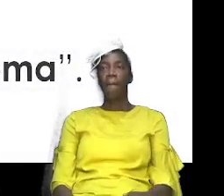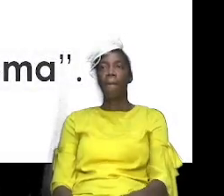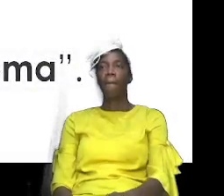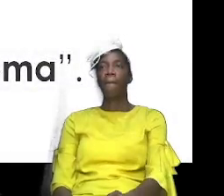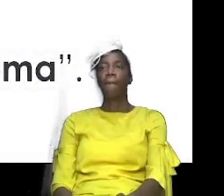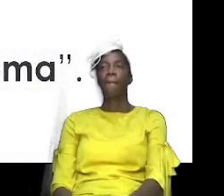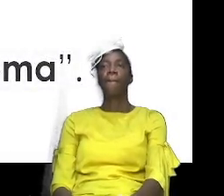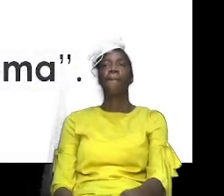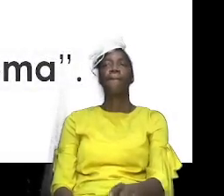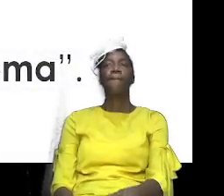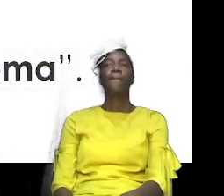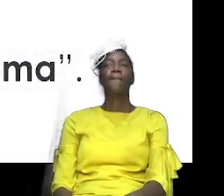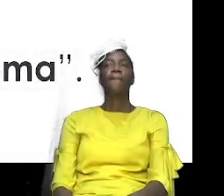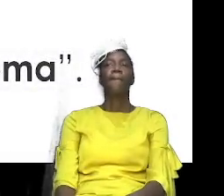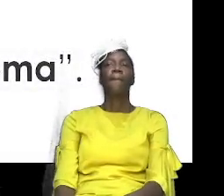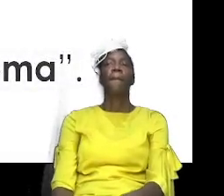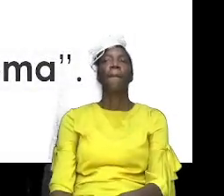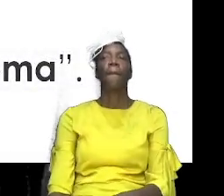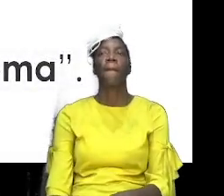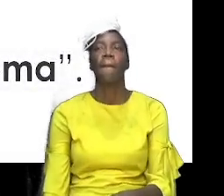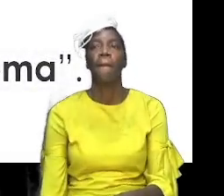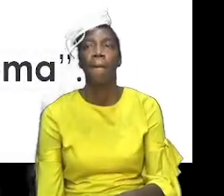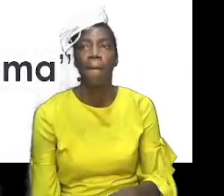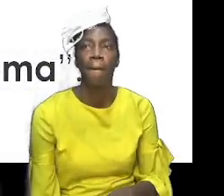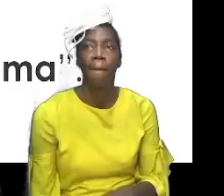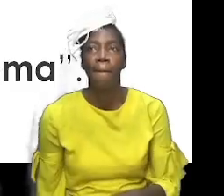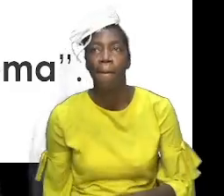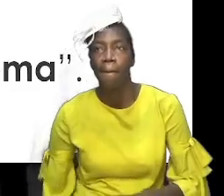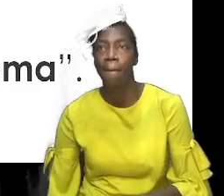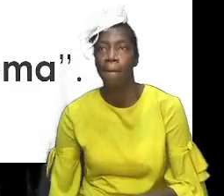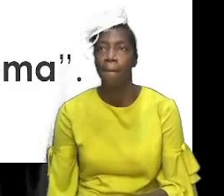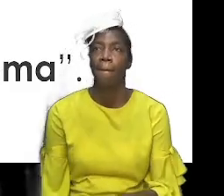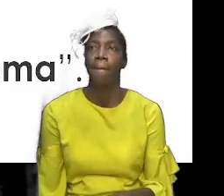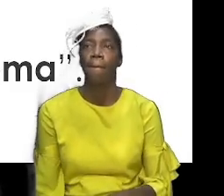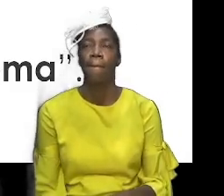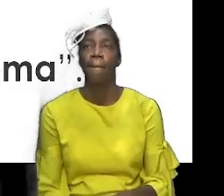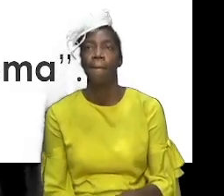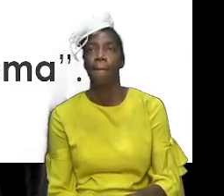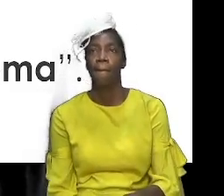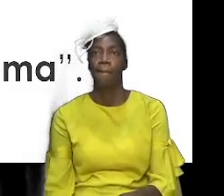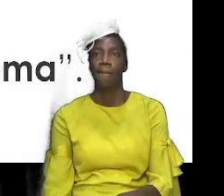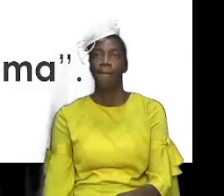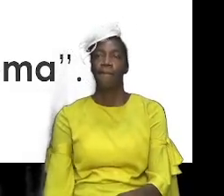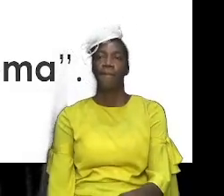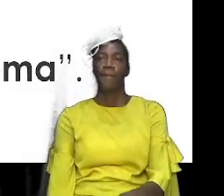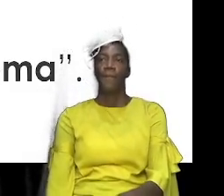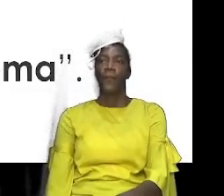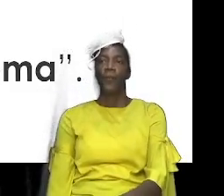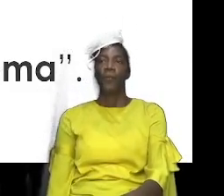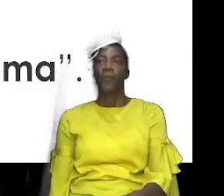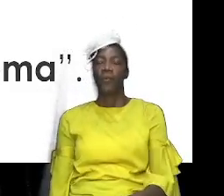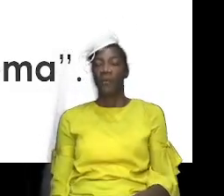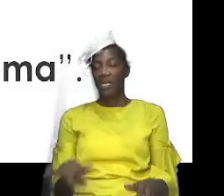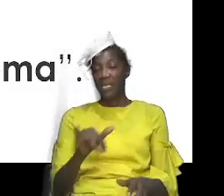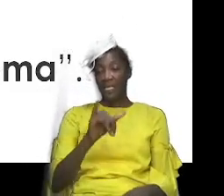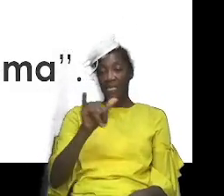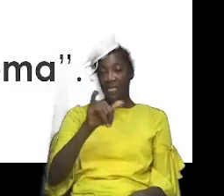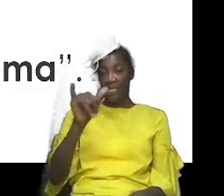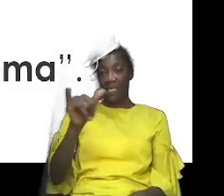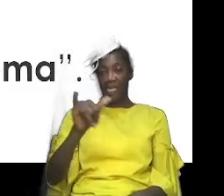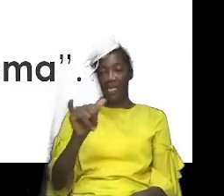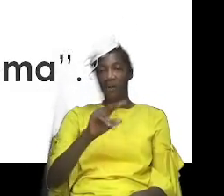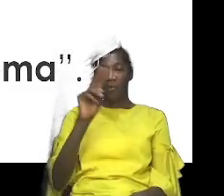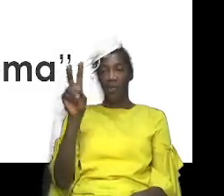as I said just now, notice the term seat of Christ, the judgment seat of Christ. Same term that was used in 2 Corinthians 5 and verse